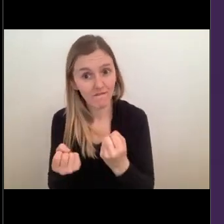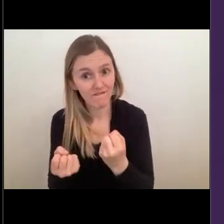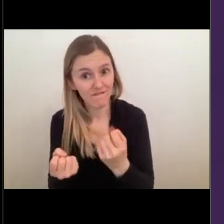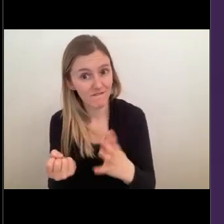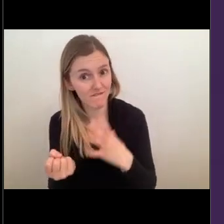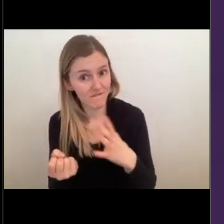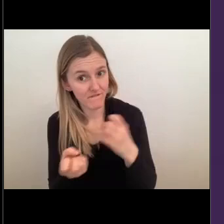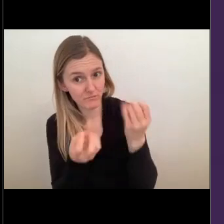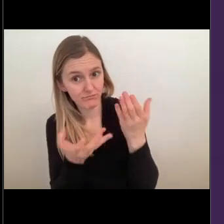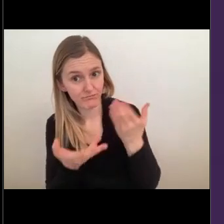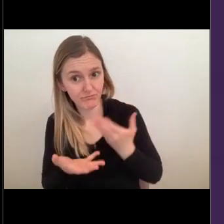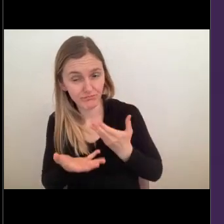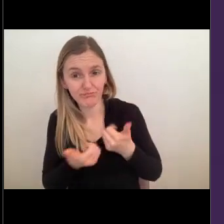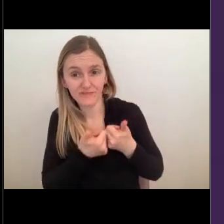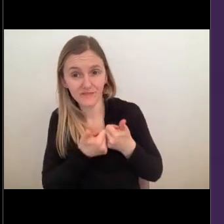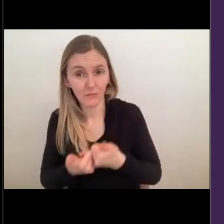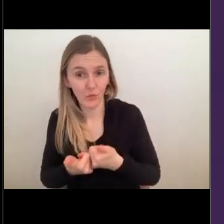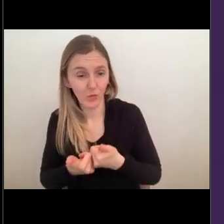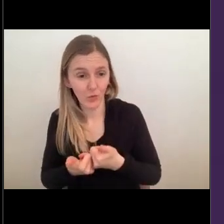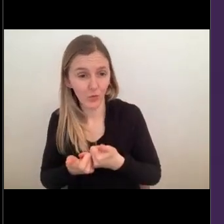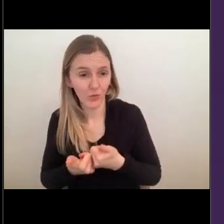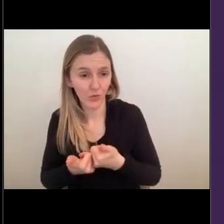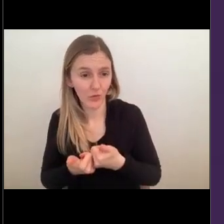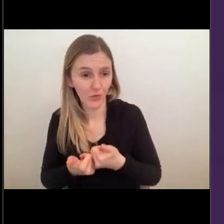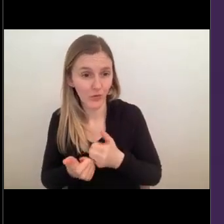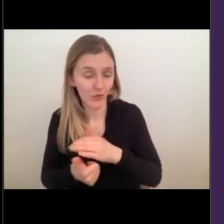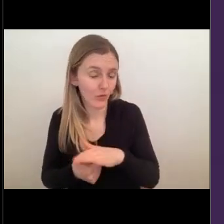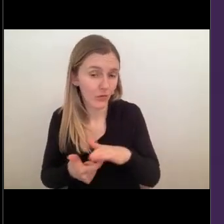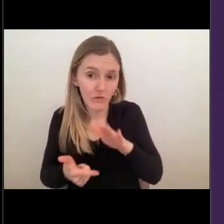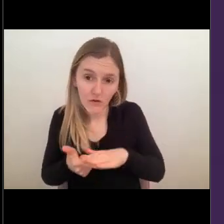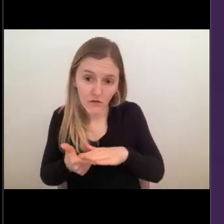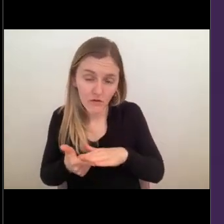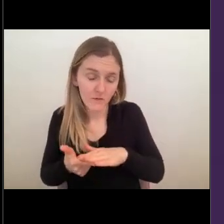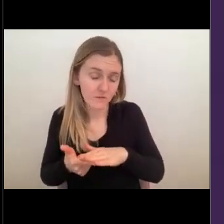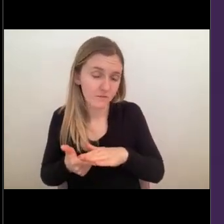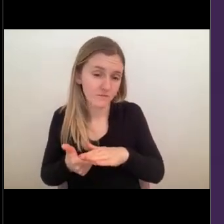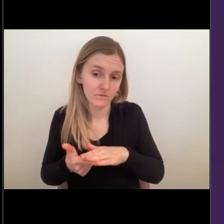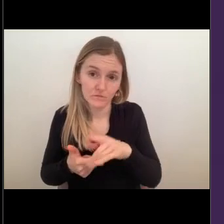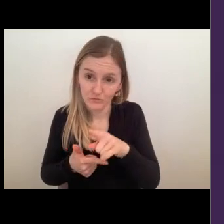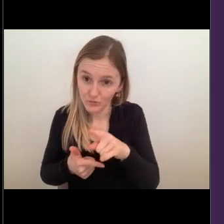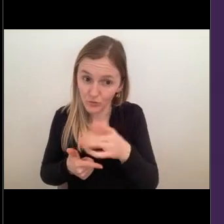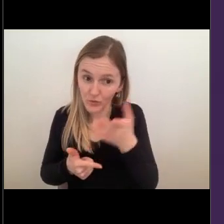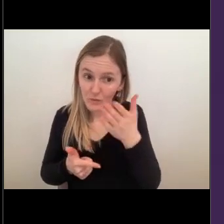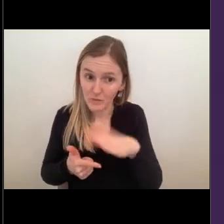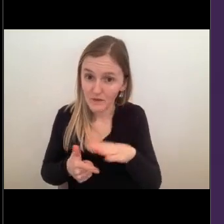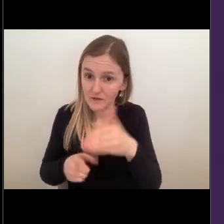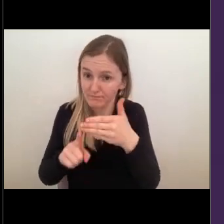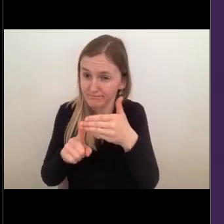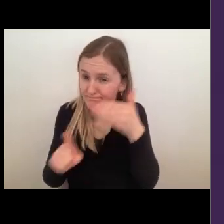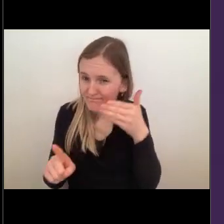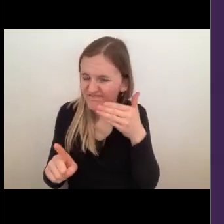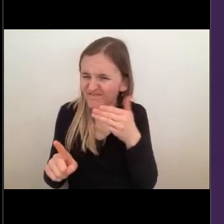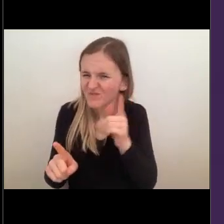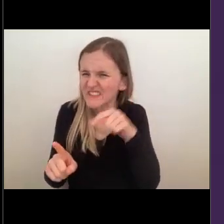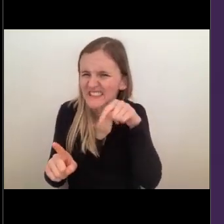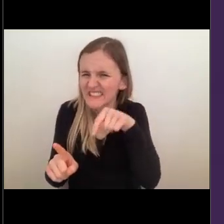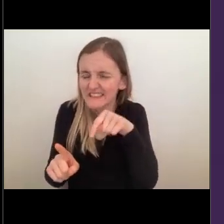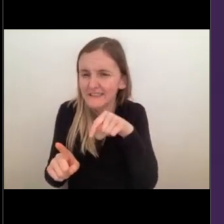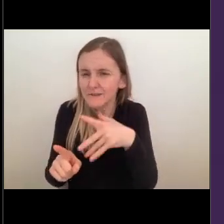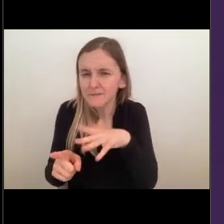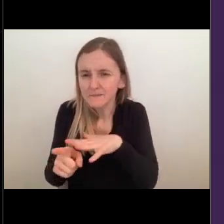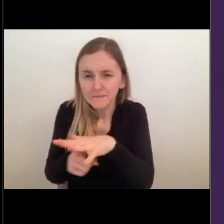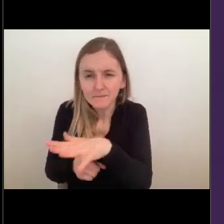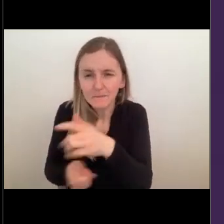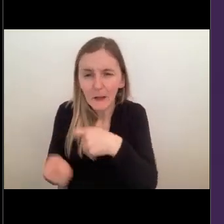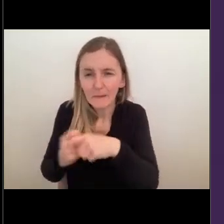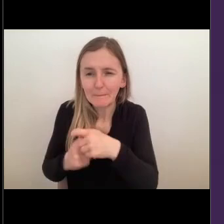terms of support for your young person? Have you been able to identify exactly what it is that is causing those